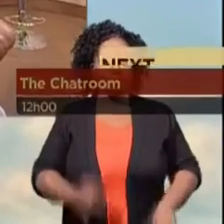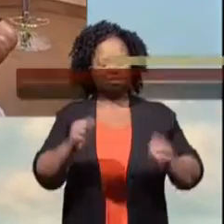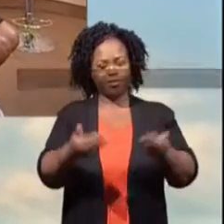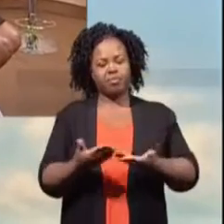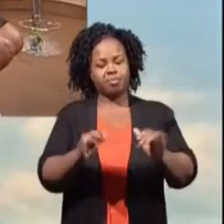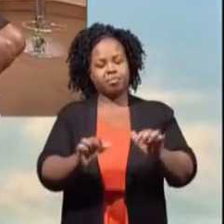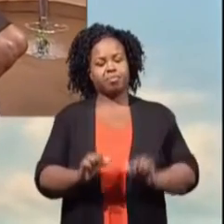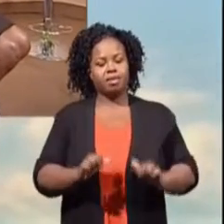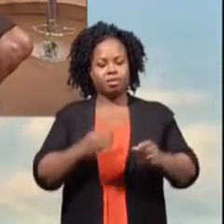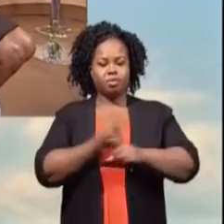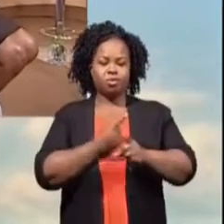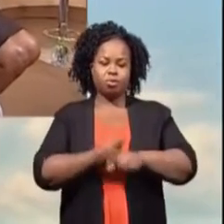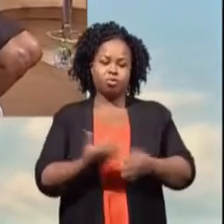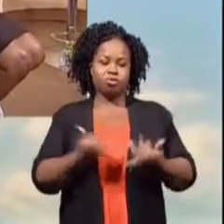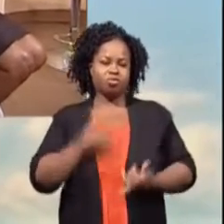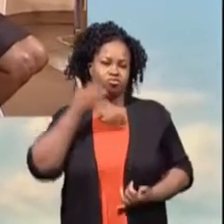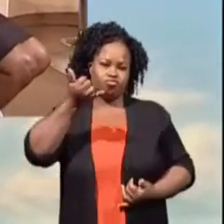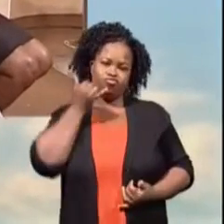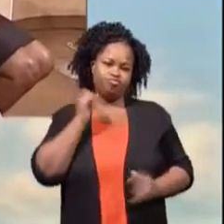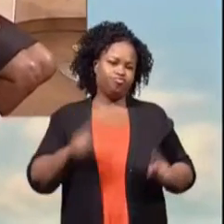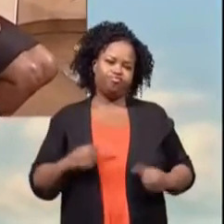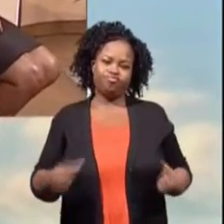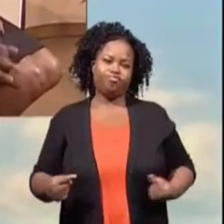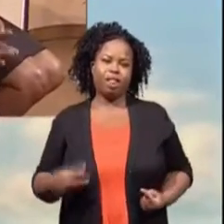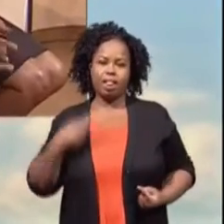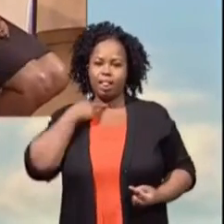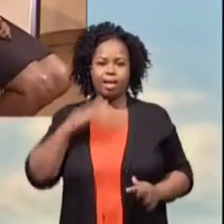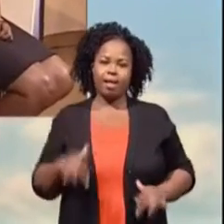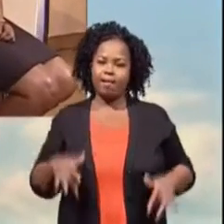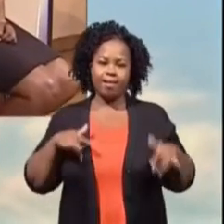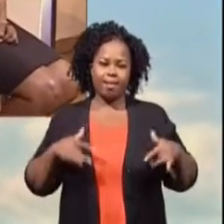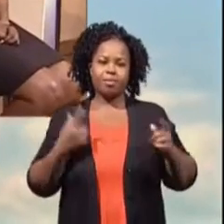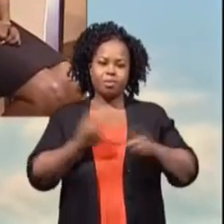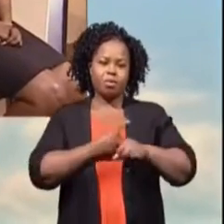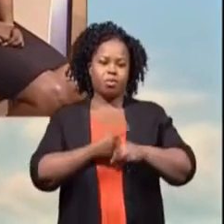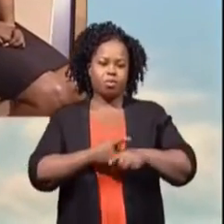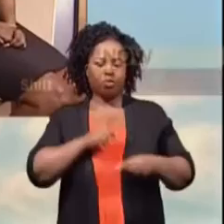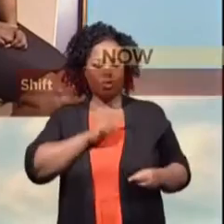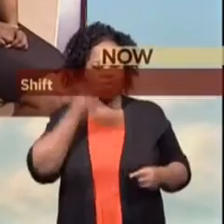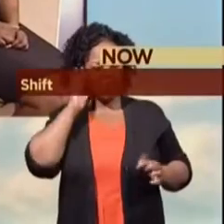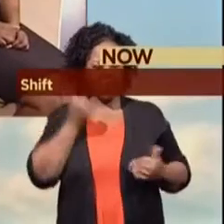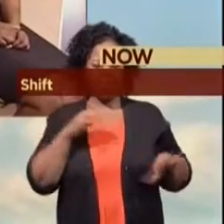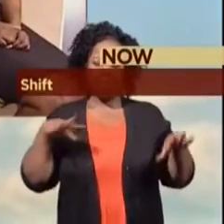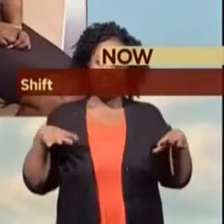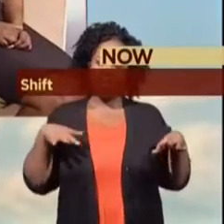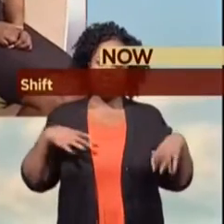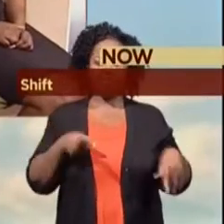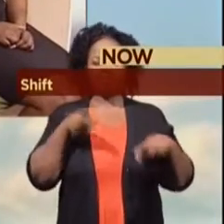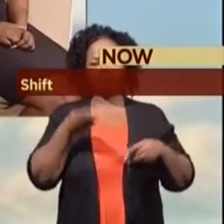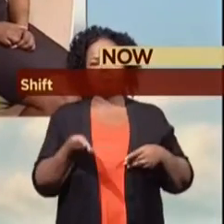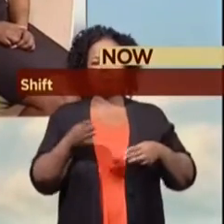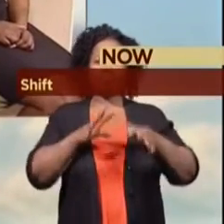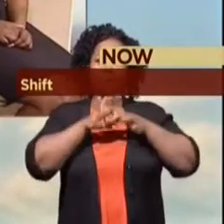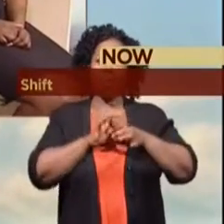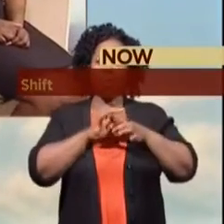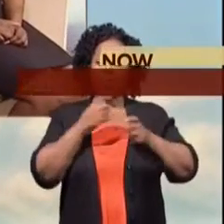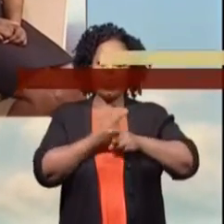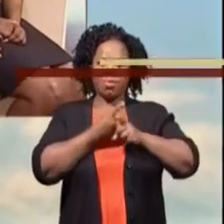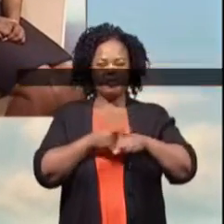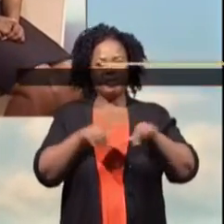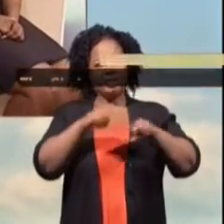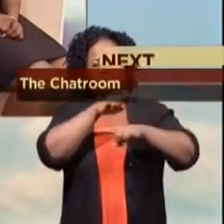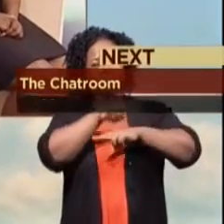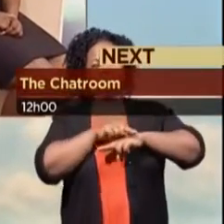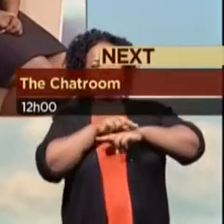Sikwamkele kwakhona mntasekhaya namhlanje akwazi usifowunele because asikho live sidibanisele nje yona mntasekhaya because siyazi bazi iholidays ndihlele endlini ithe dolele jongani ithe